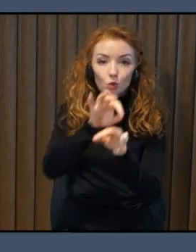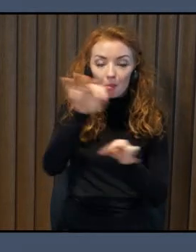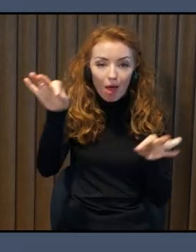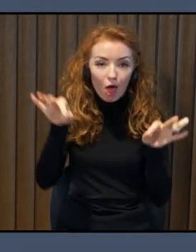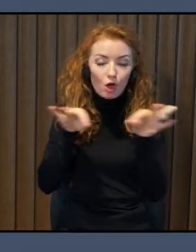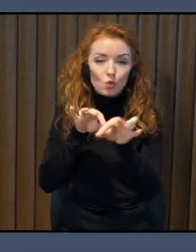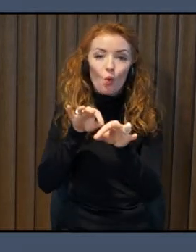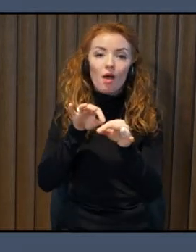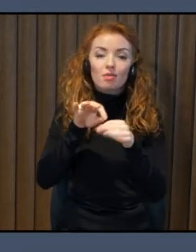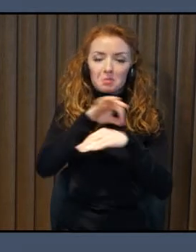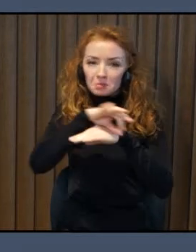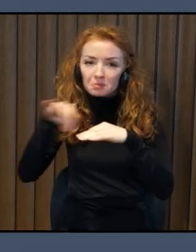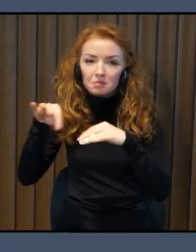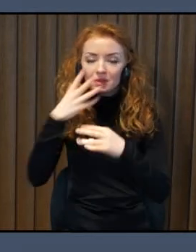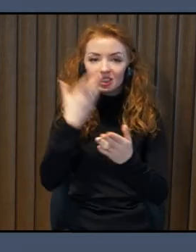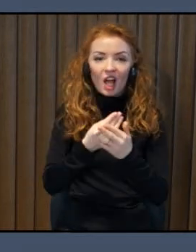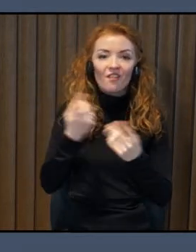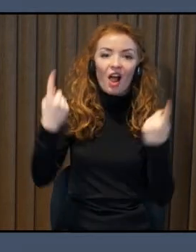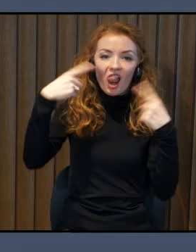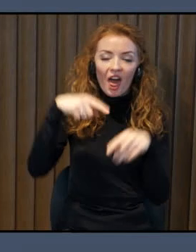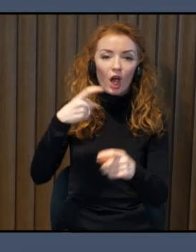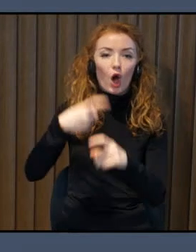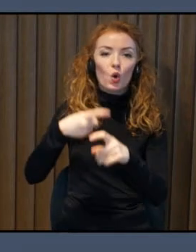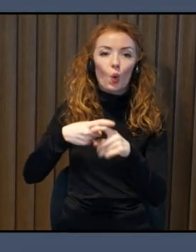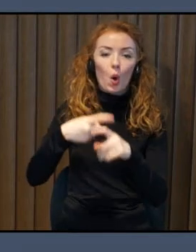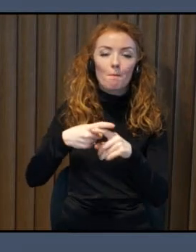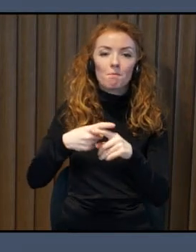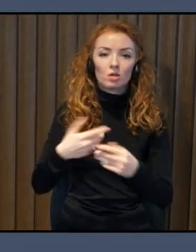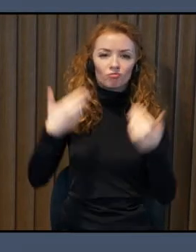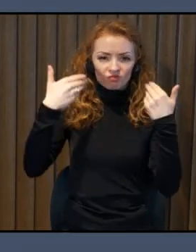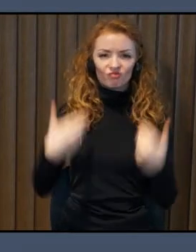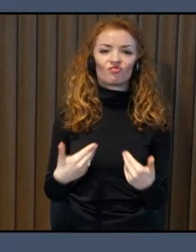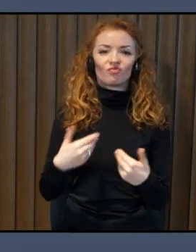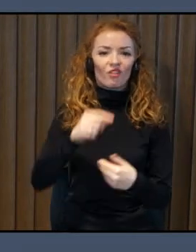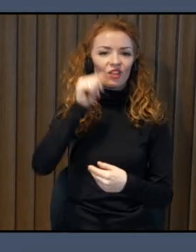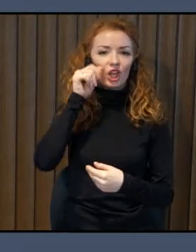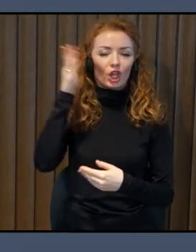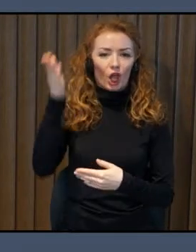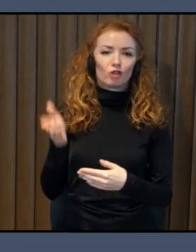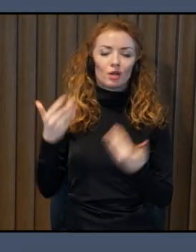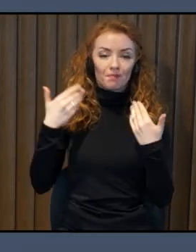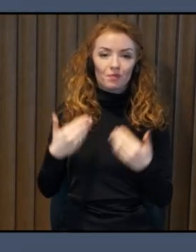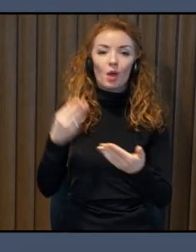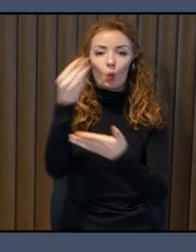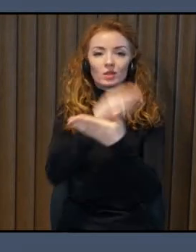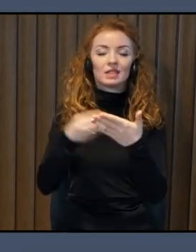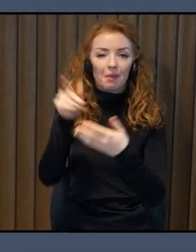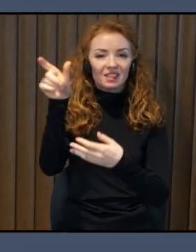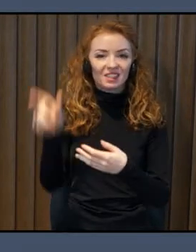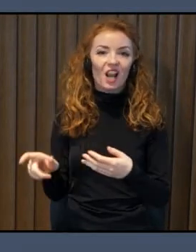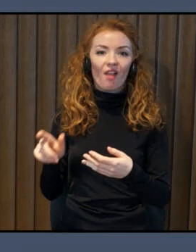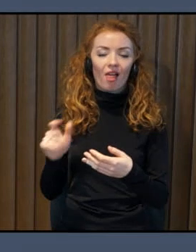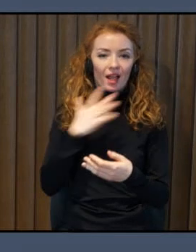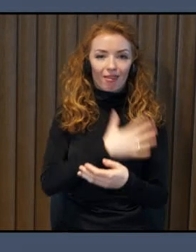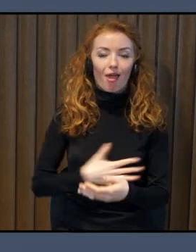And he developed it measuring the bodies of men, and he was